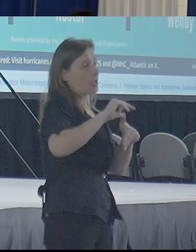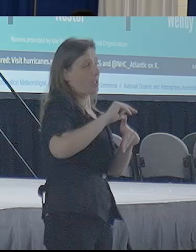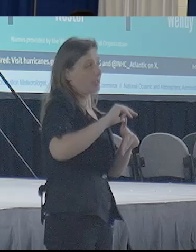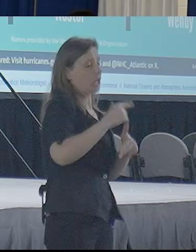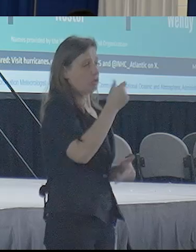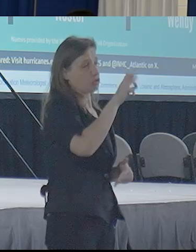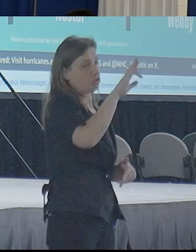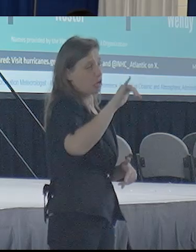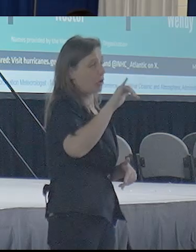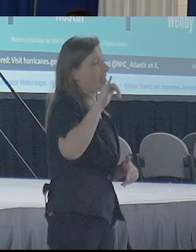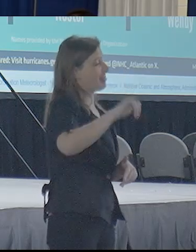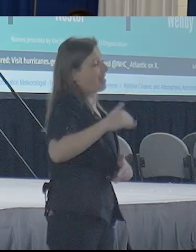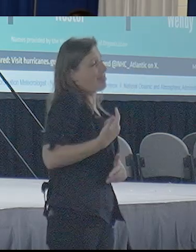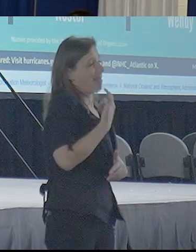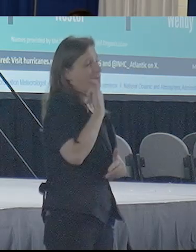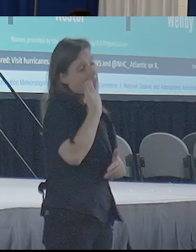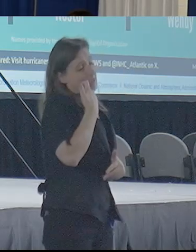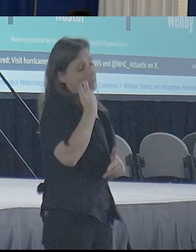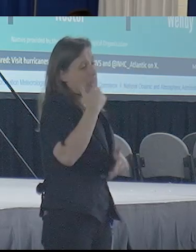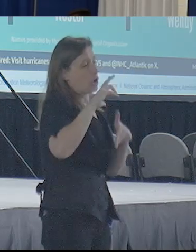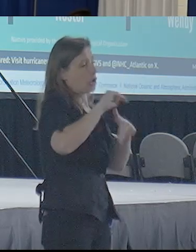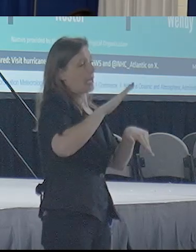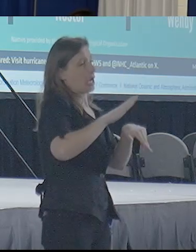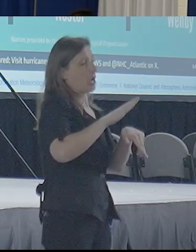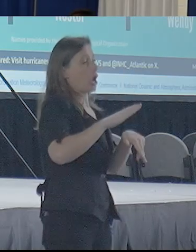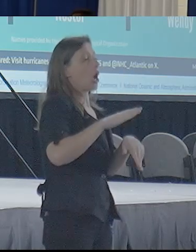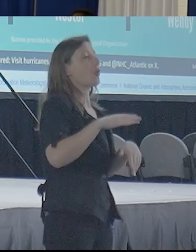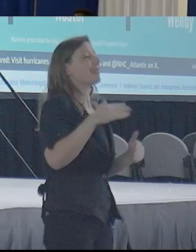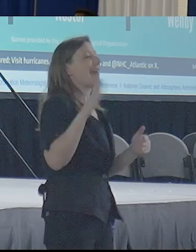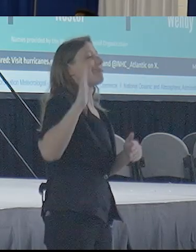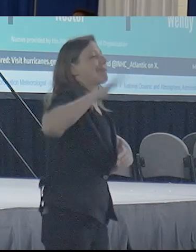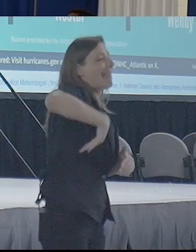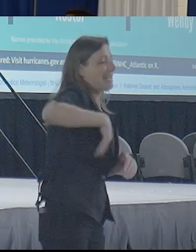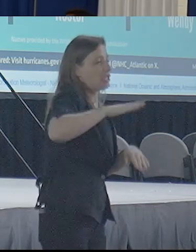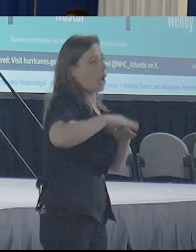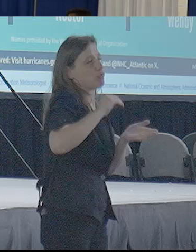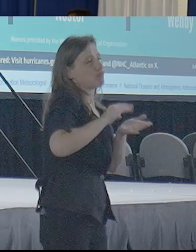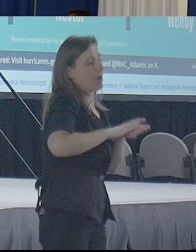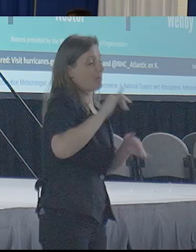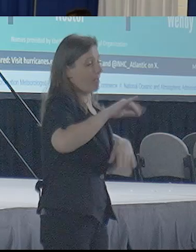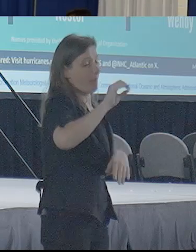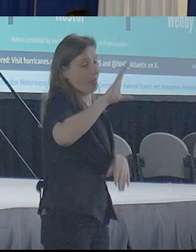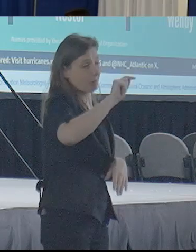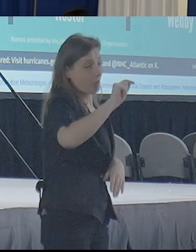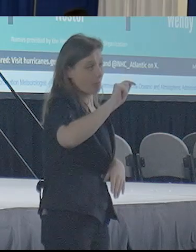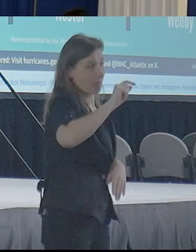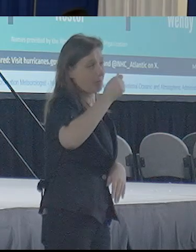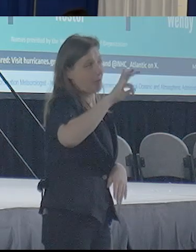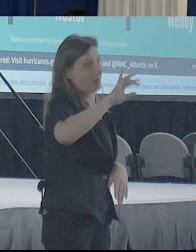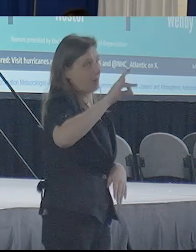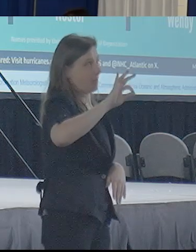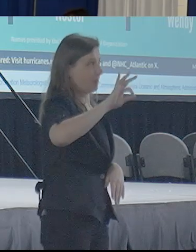And Jerry was the latest hurricane on record, October 15th in 1989. So that's usually the last time that we can actually get